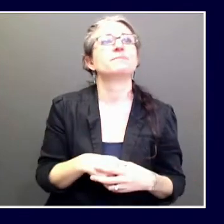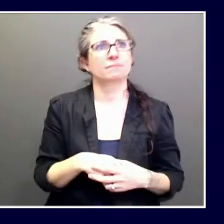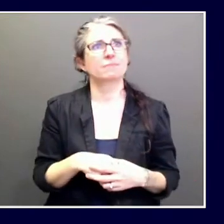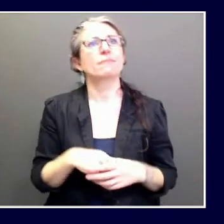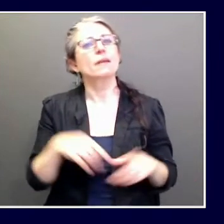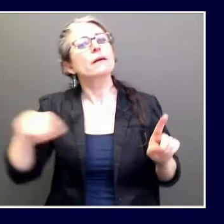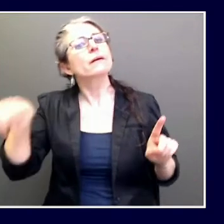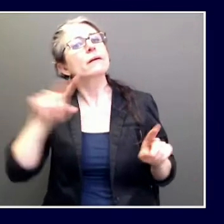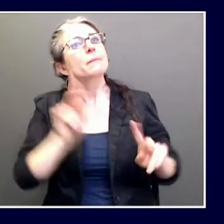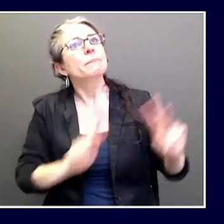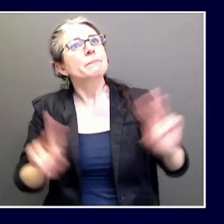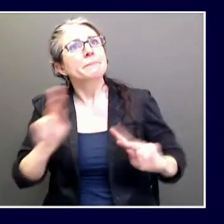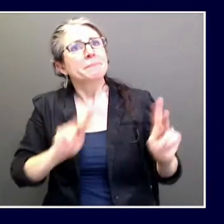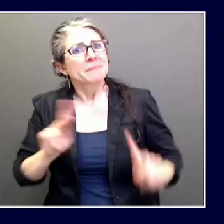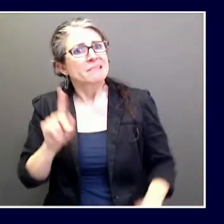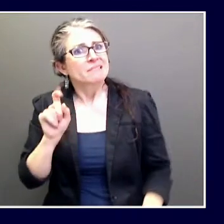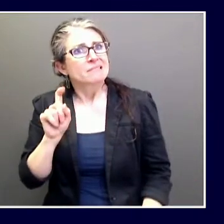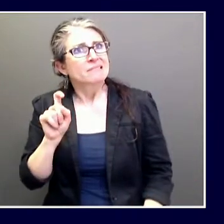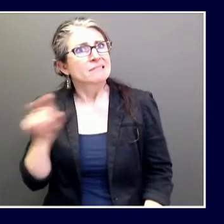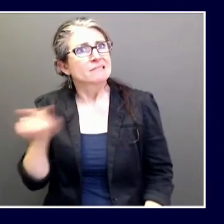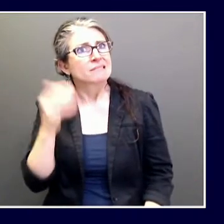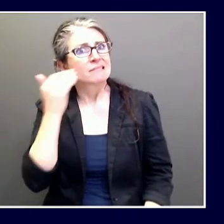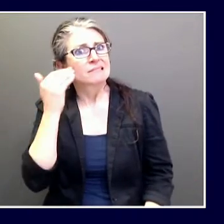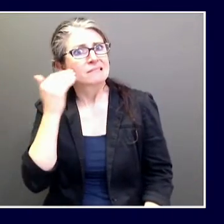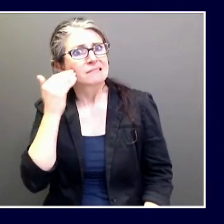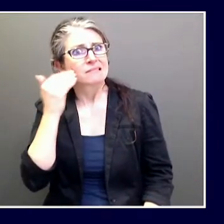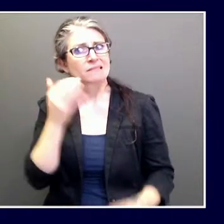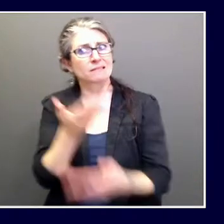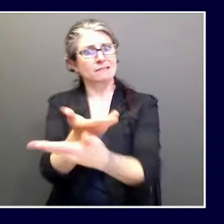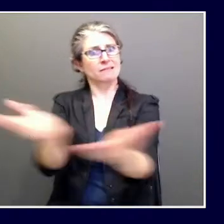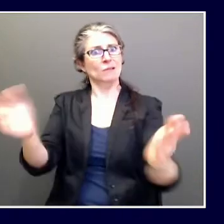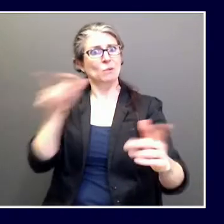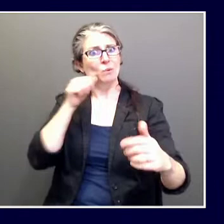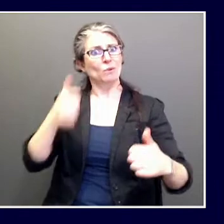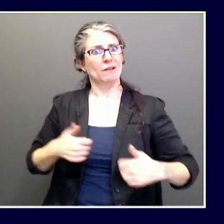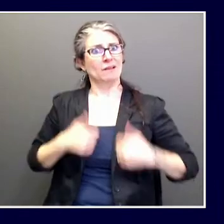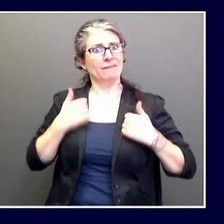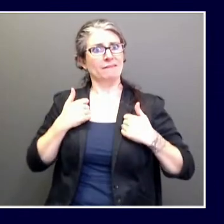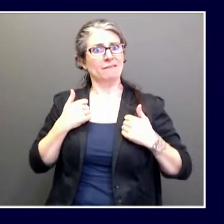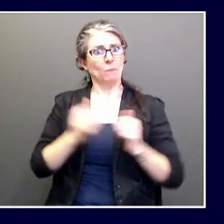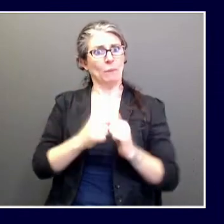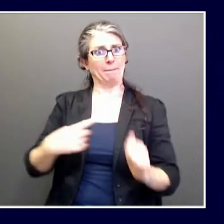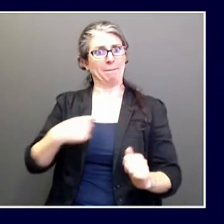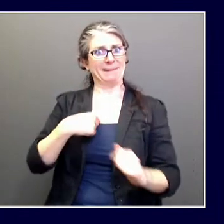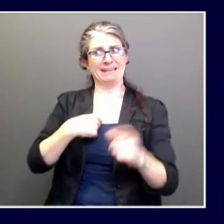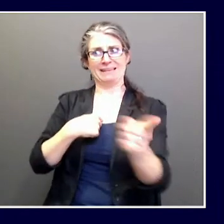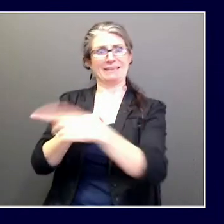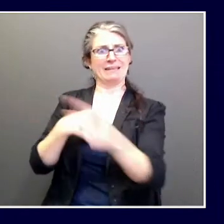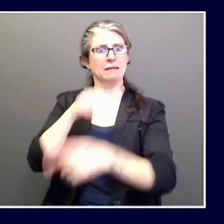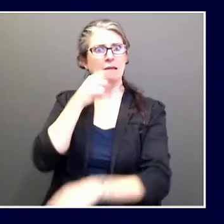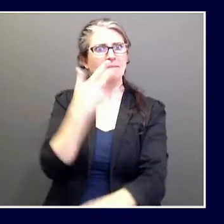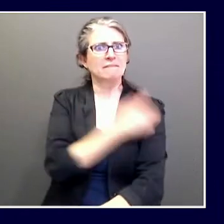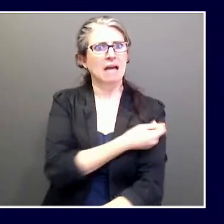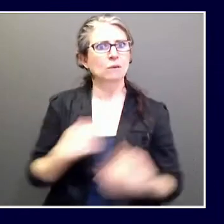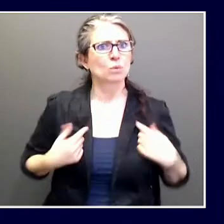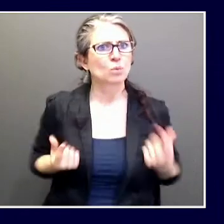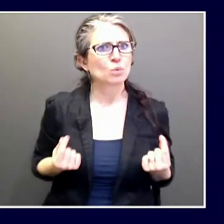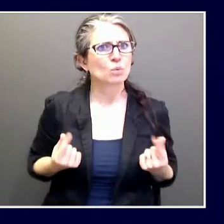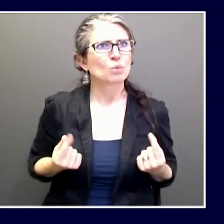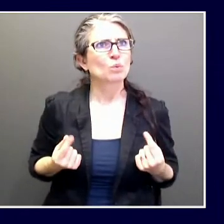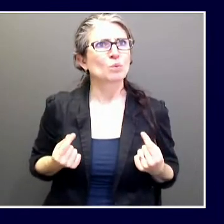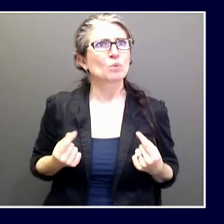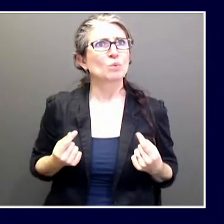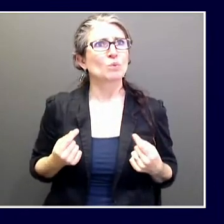big pockets of these people, as we're going into the holiday season, it's getting colder. People are trying to assess the risks of the